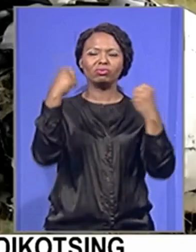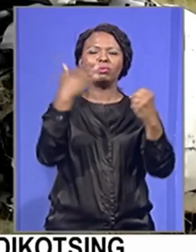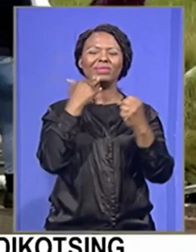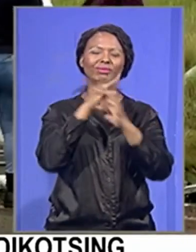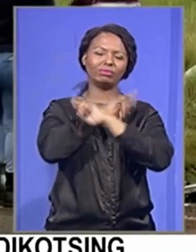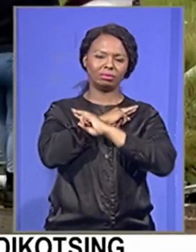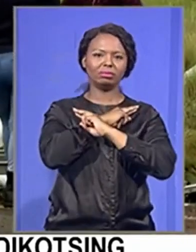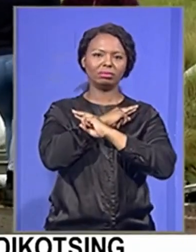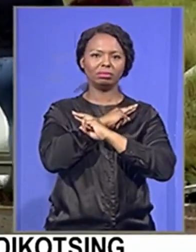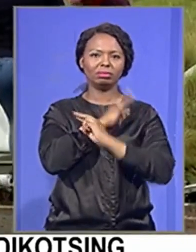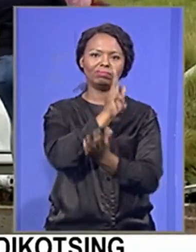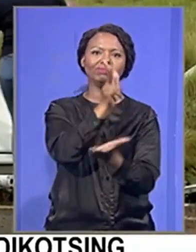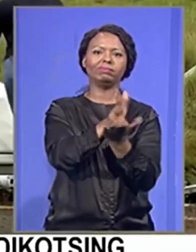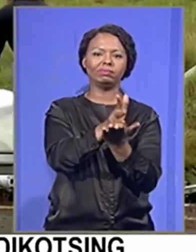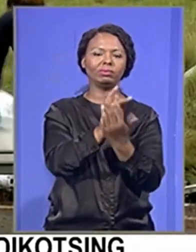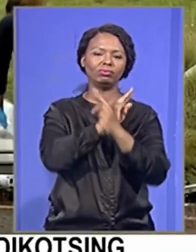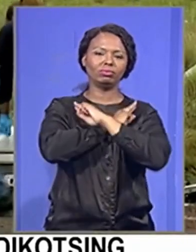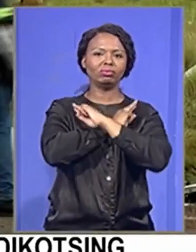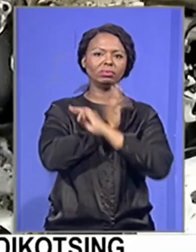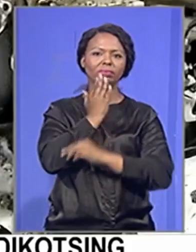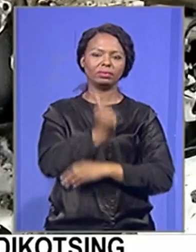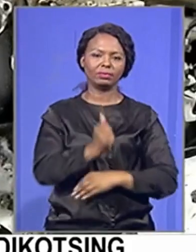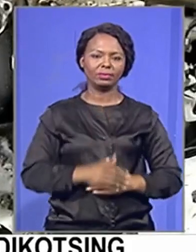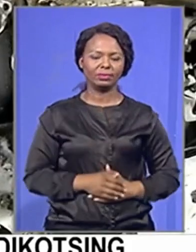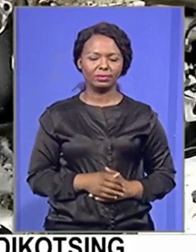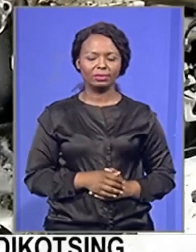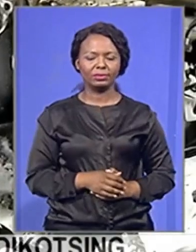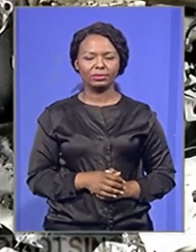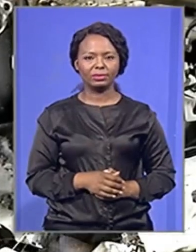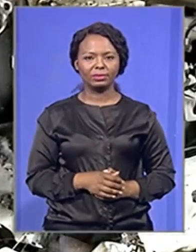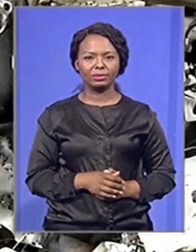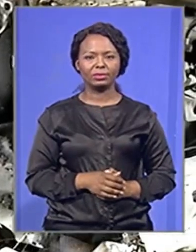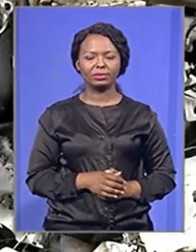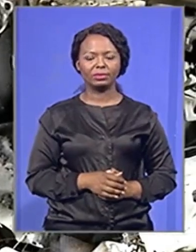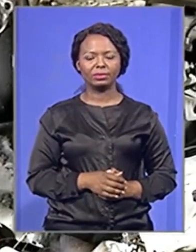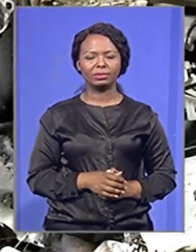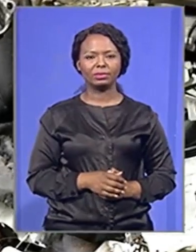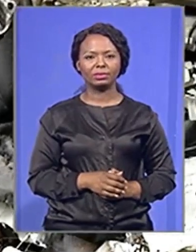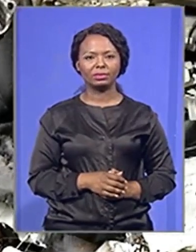bona. Ke Ishmael Modiba wa ditaba tša SABC ka Bloemfontin.